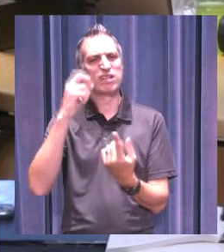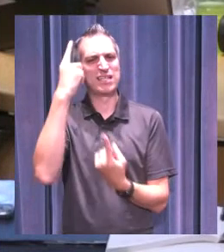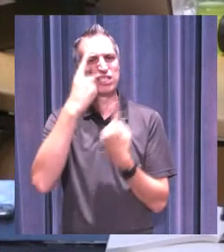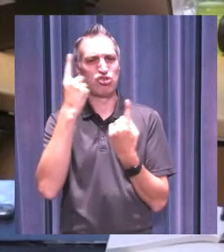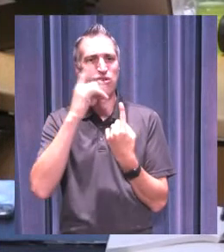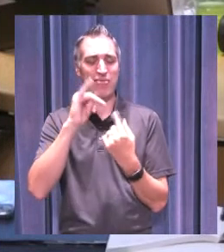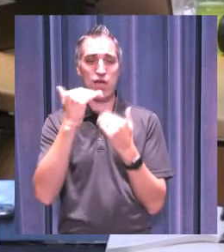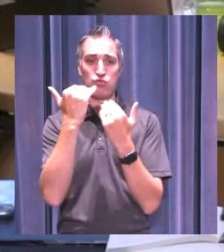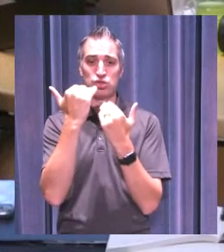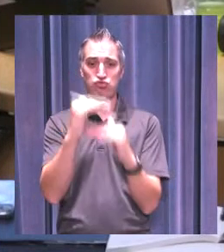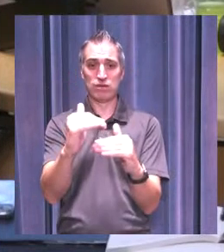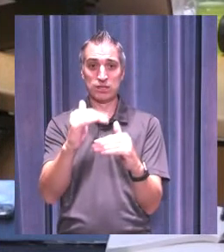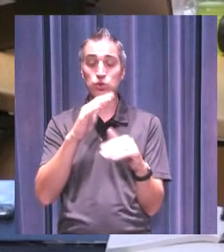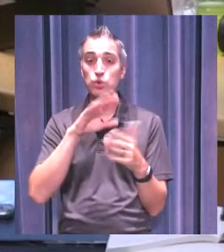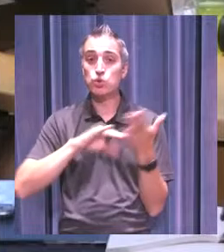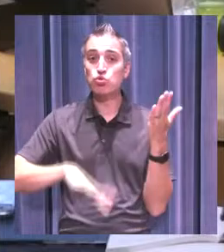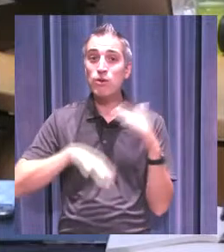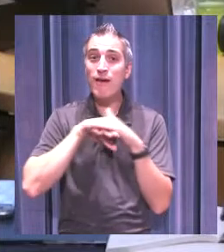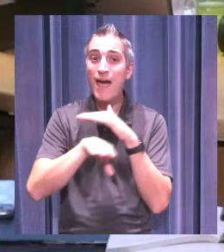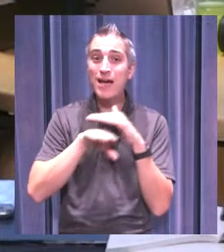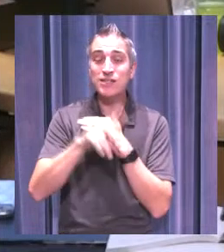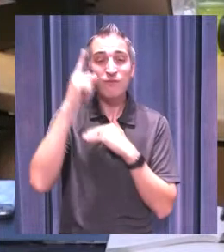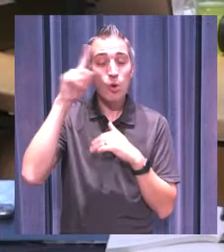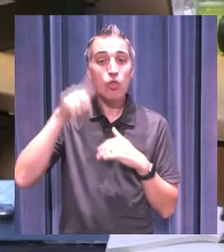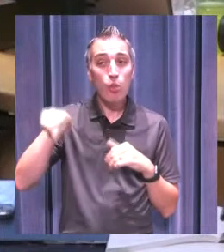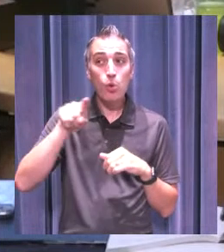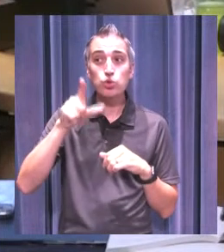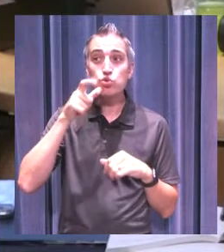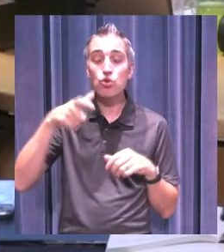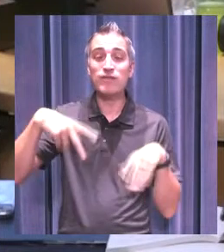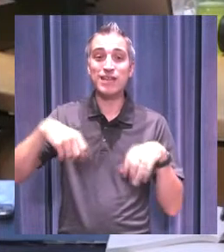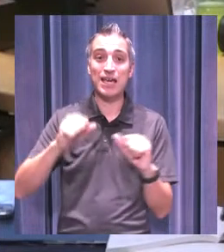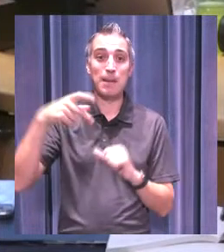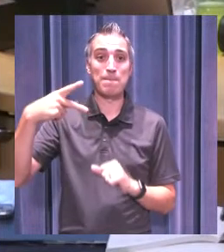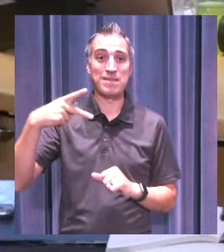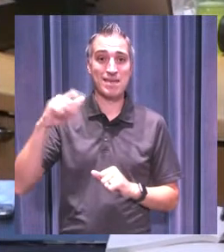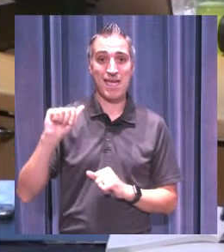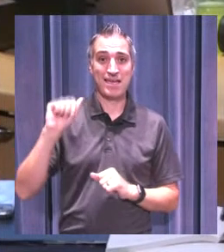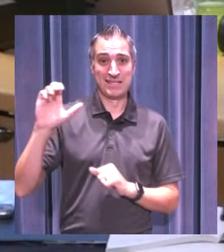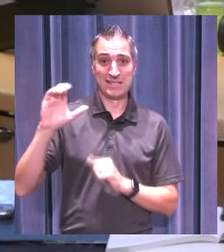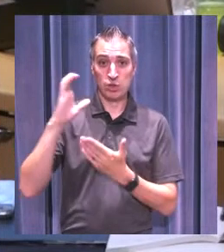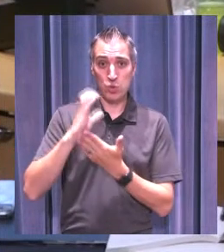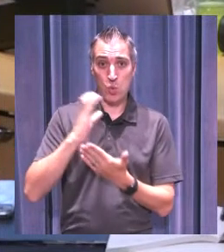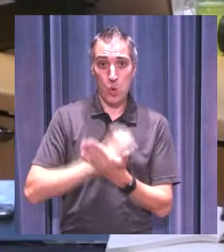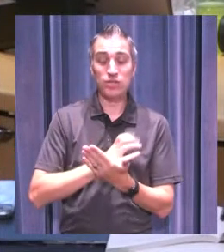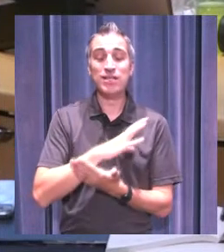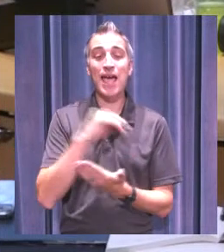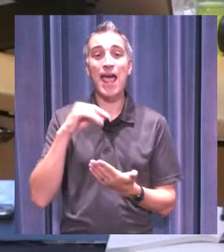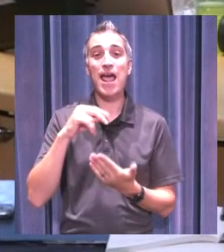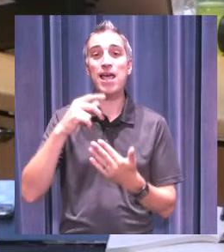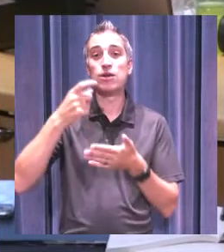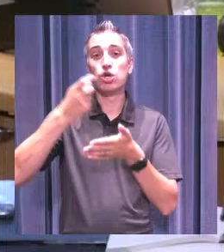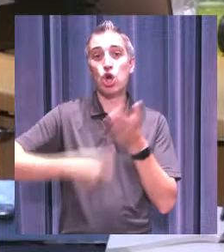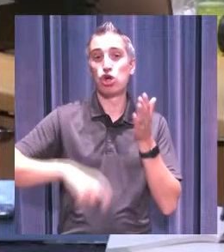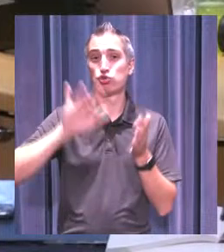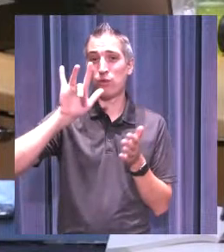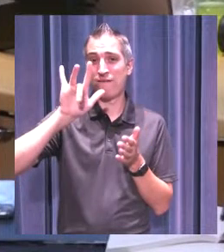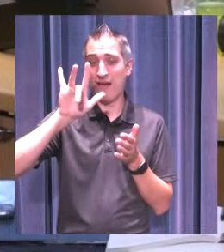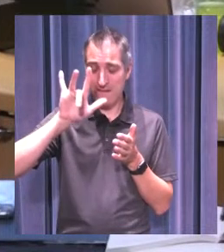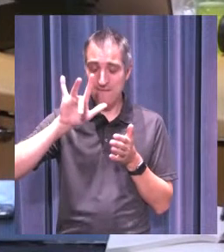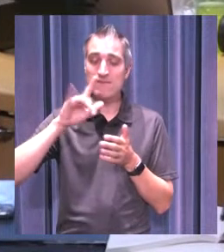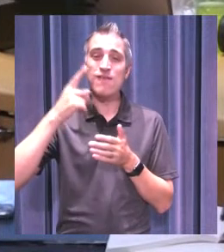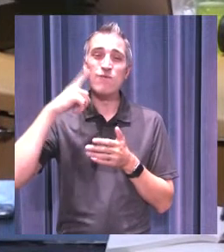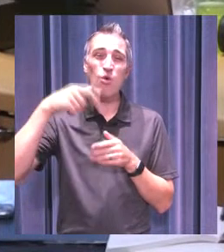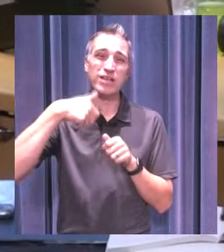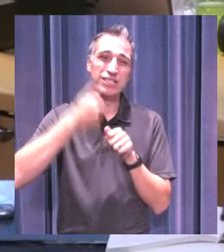restricts student access to those who have taken a PEAC course and requires a $25 fee for each term